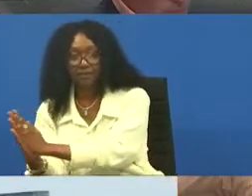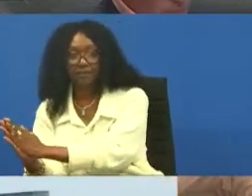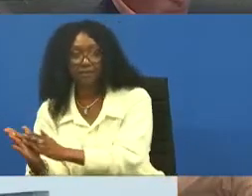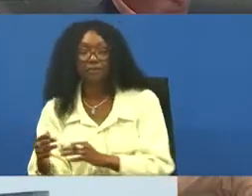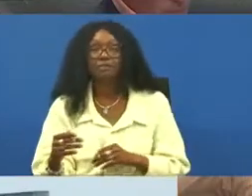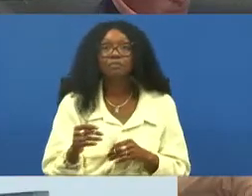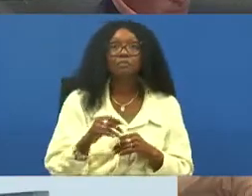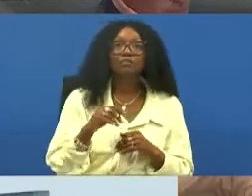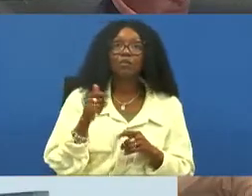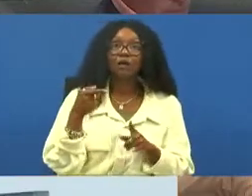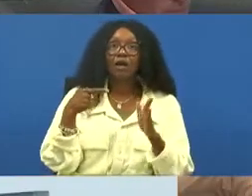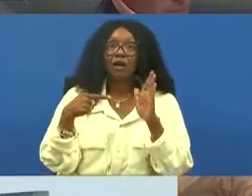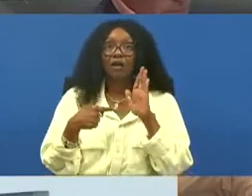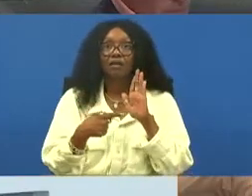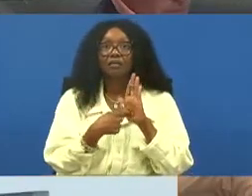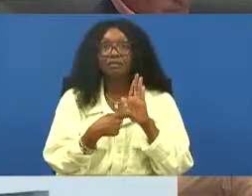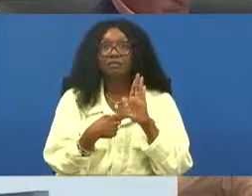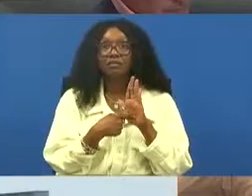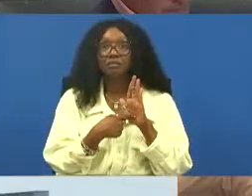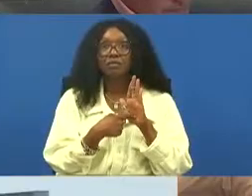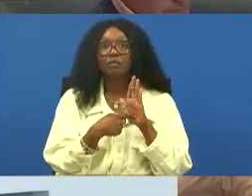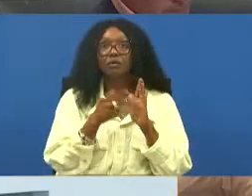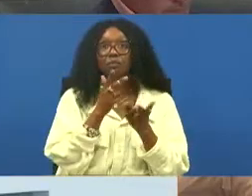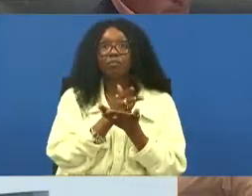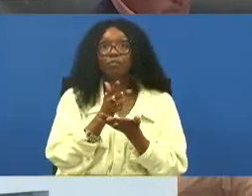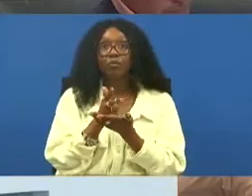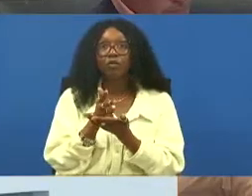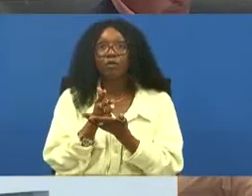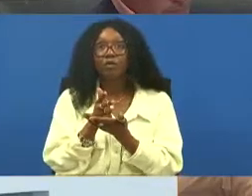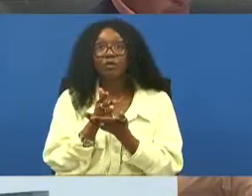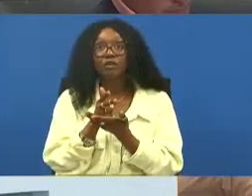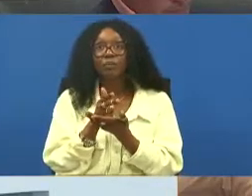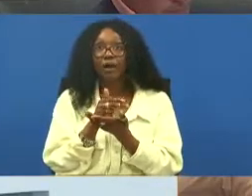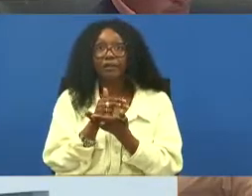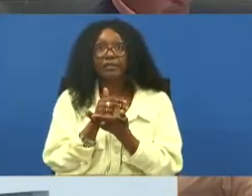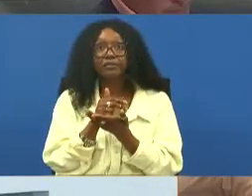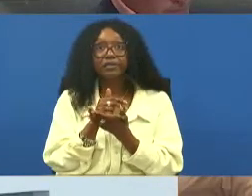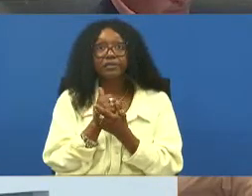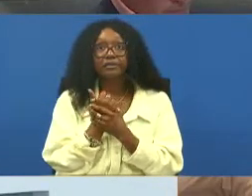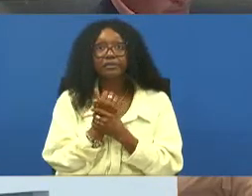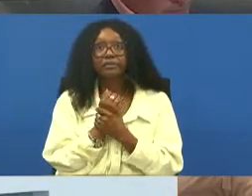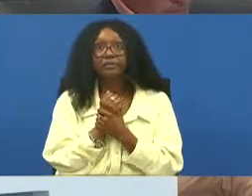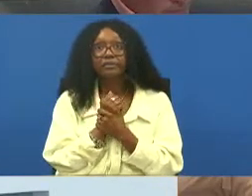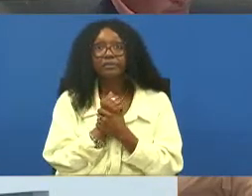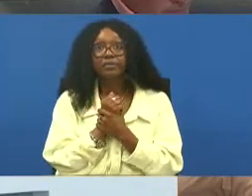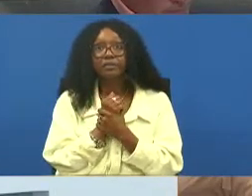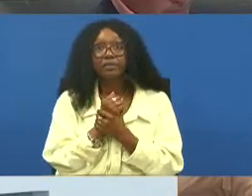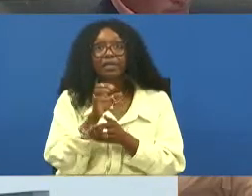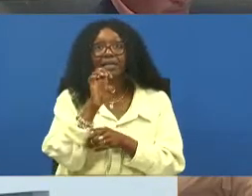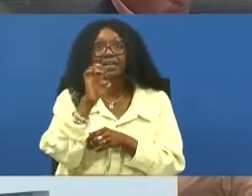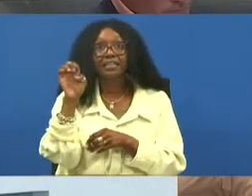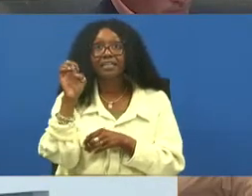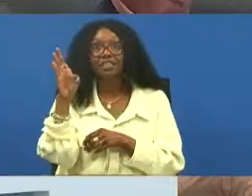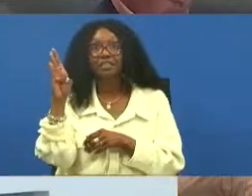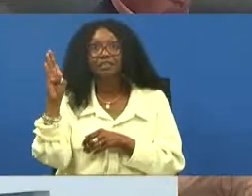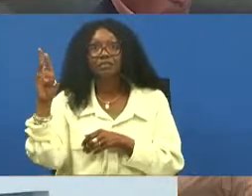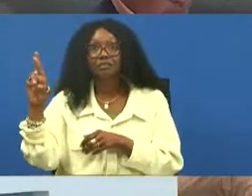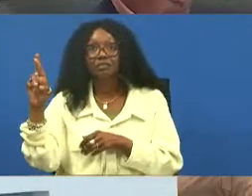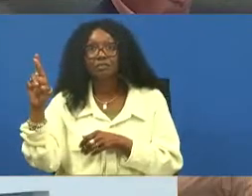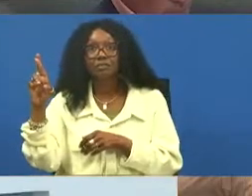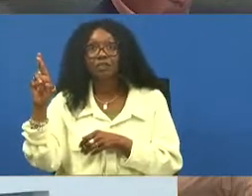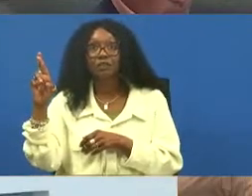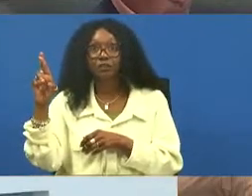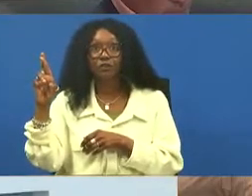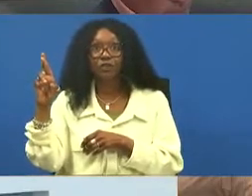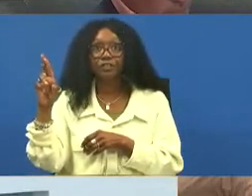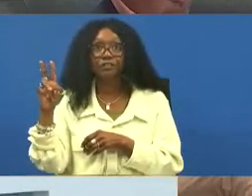the affordable part of it, a larger lot per East Baton Rouge Parish standards, we still have to provide a curb